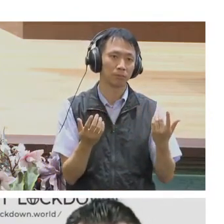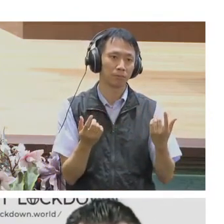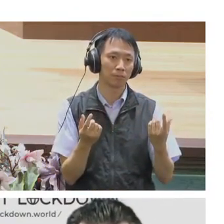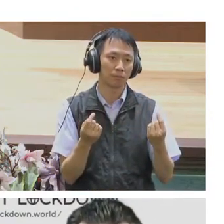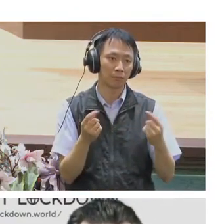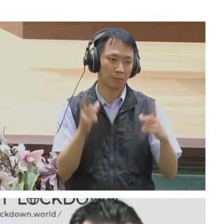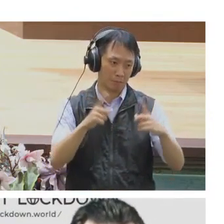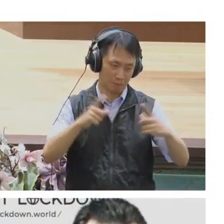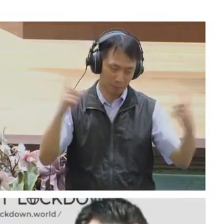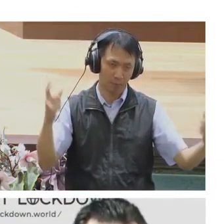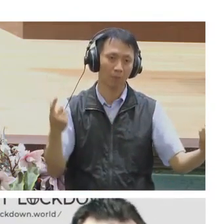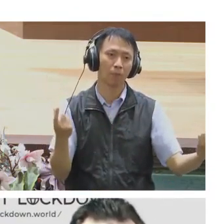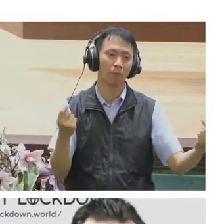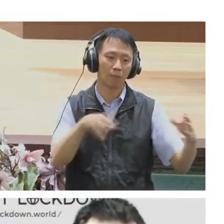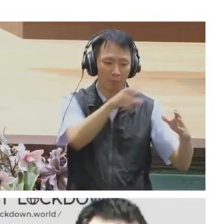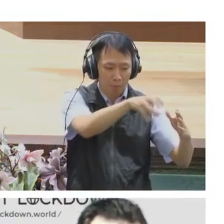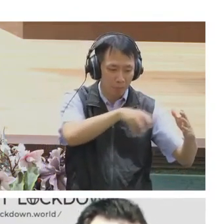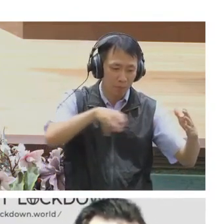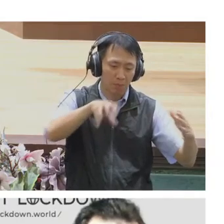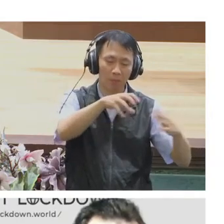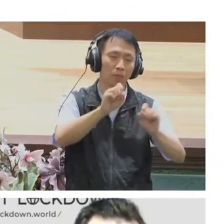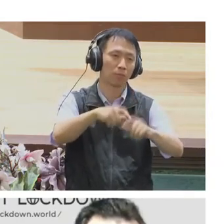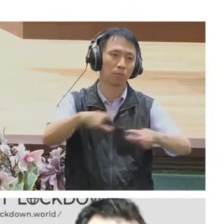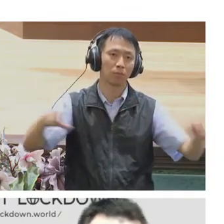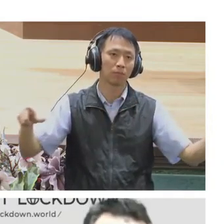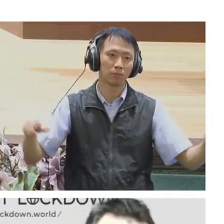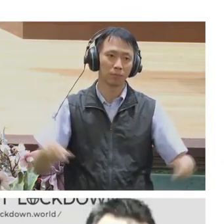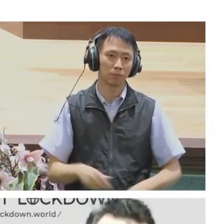Julie, if you could please,